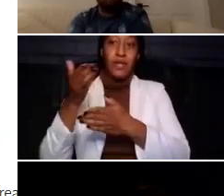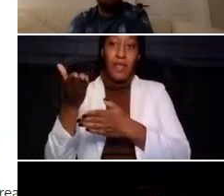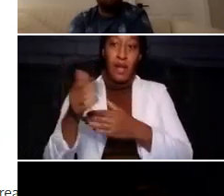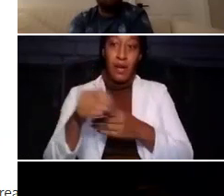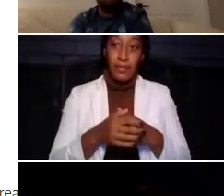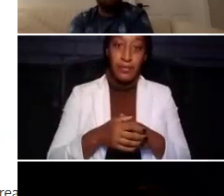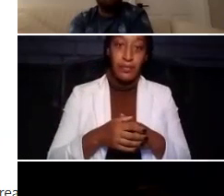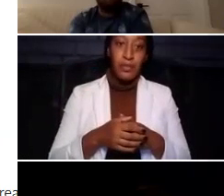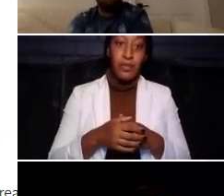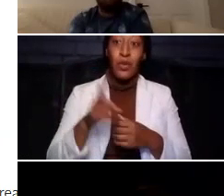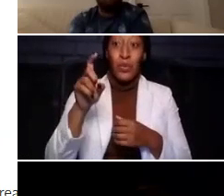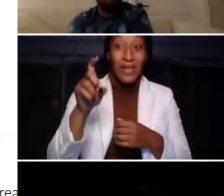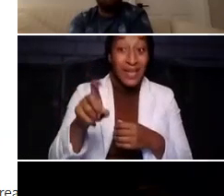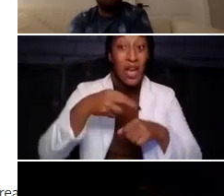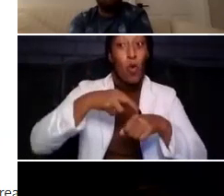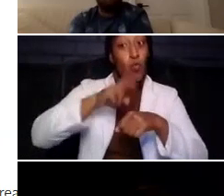have a reference page.